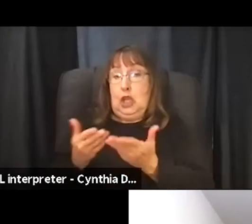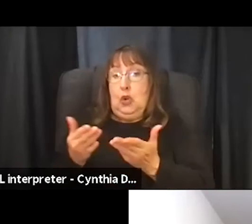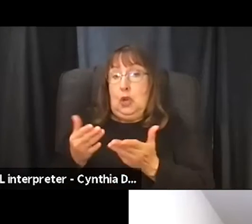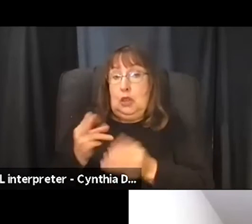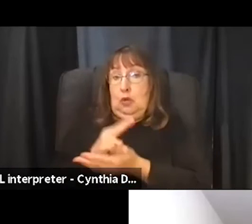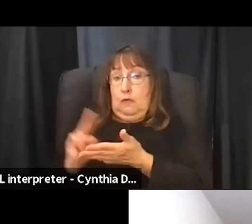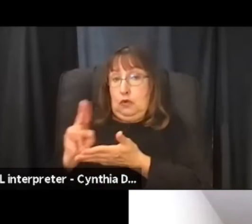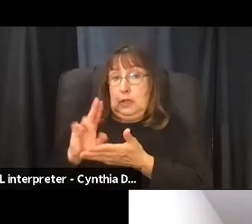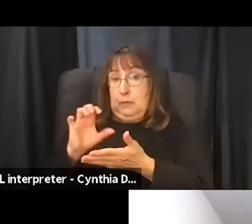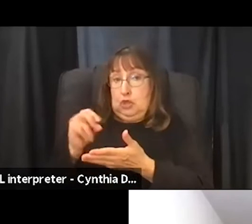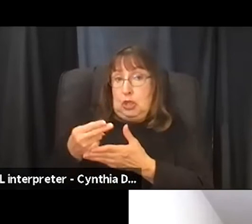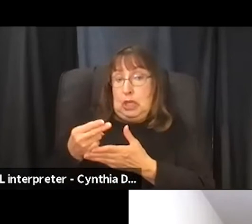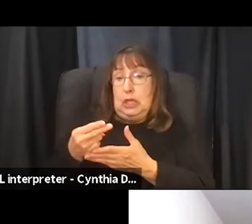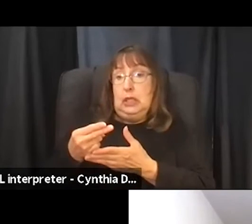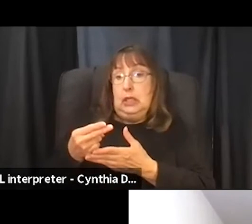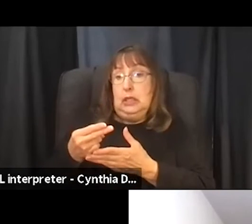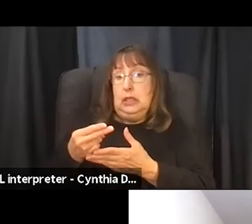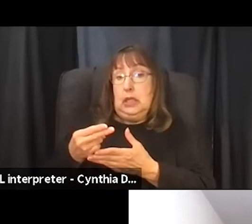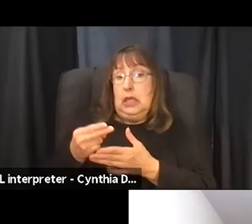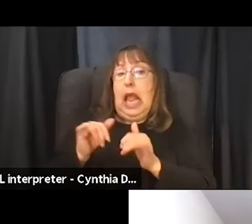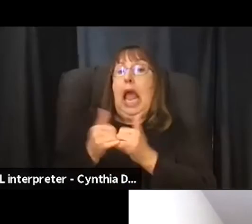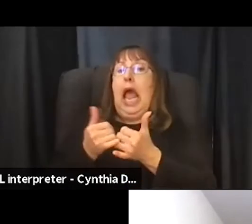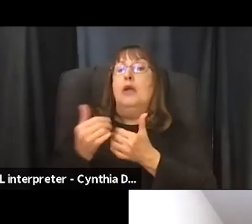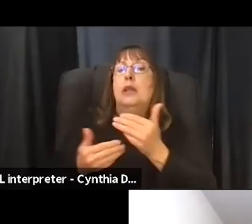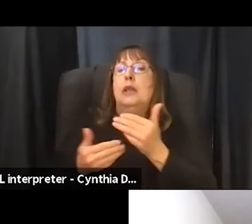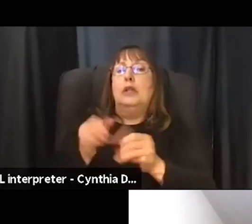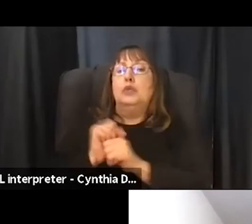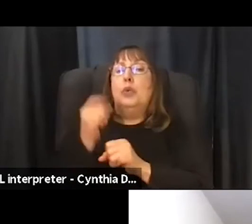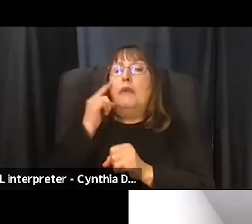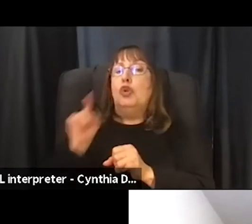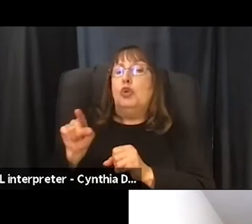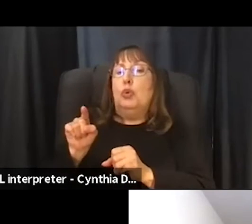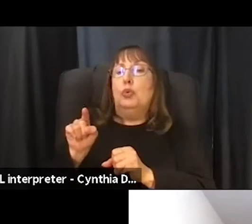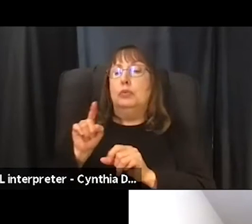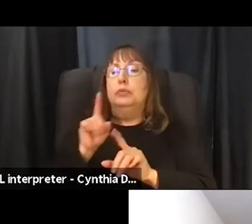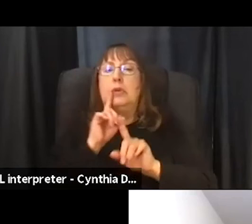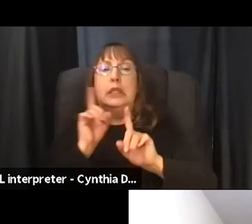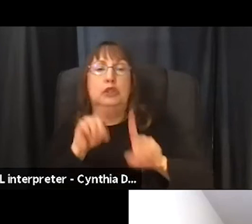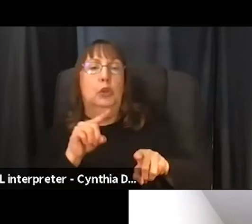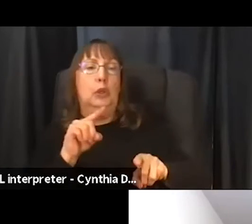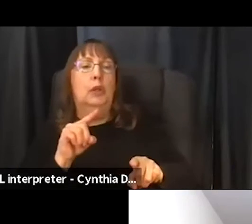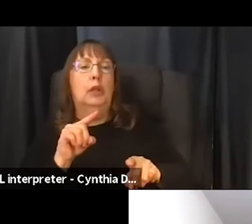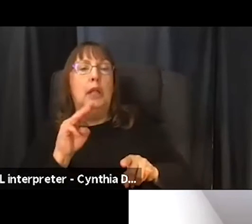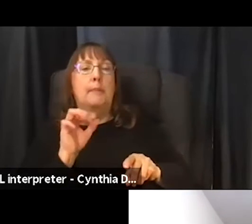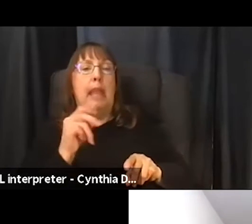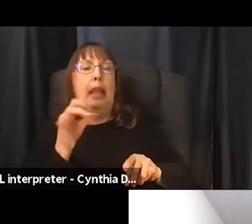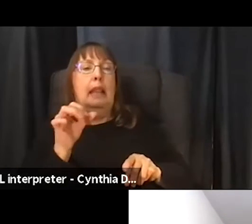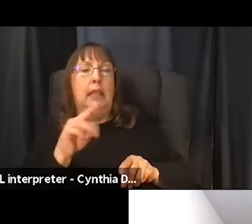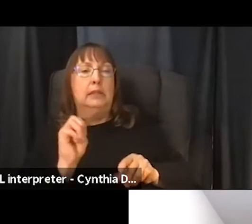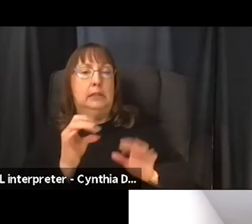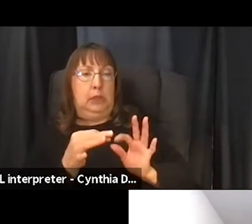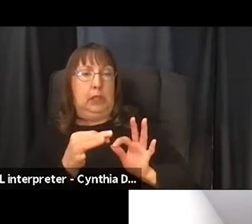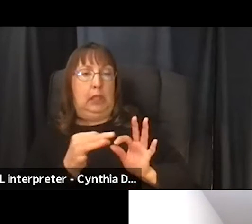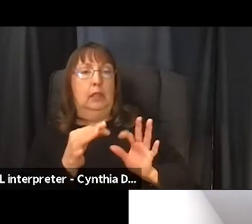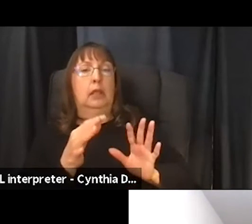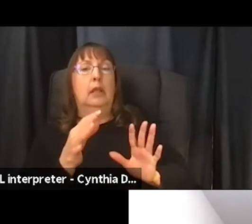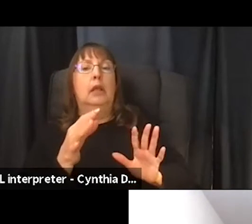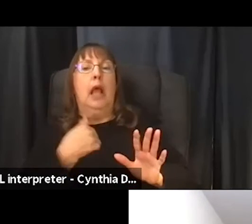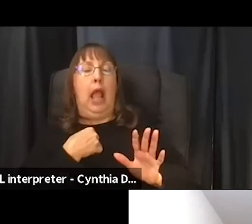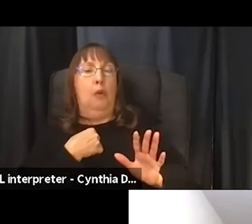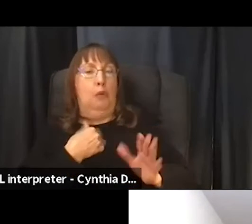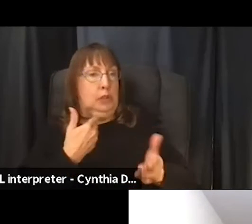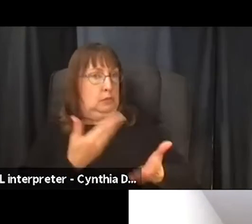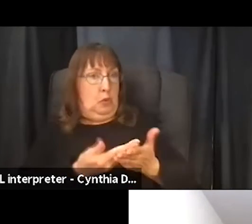Michigan? How did the process work for you? Yes, absolutely. So I was born and raised here